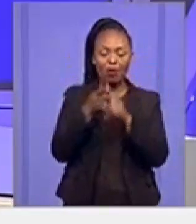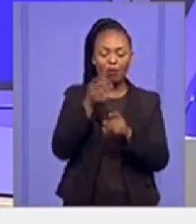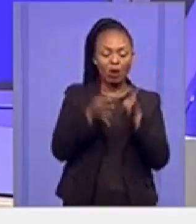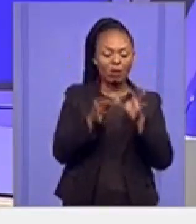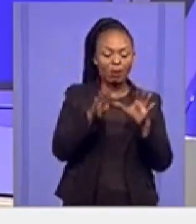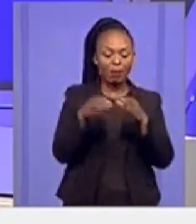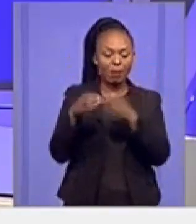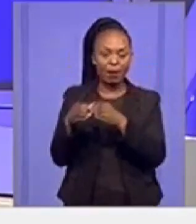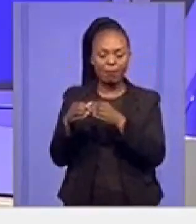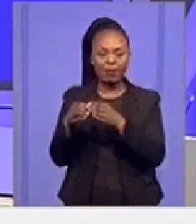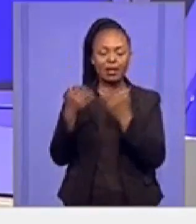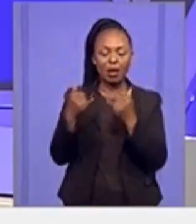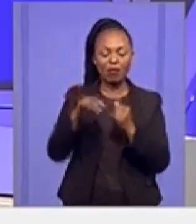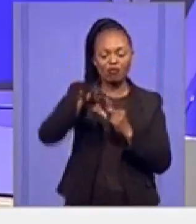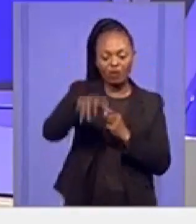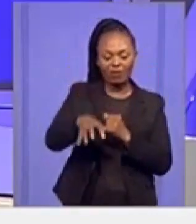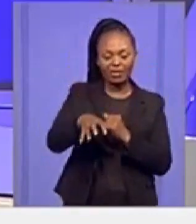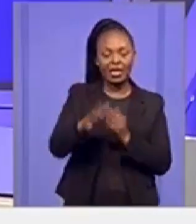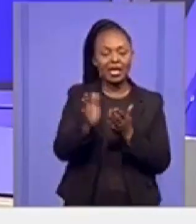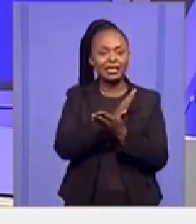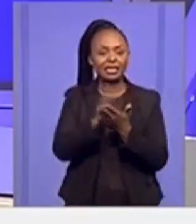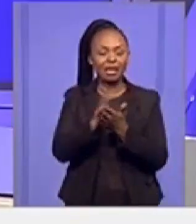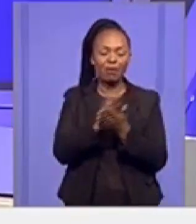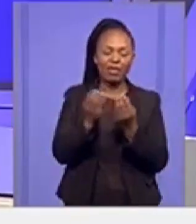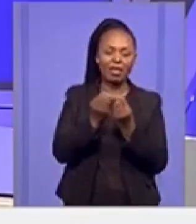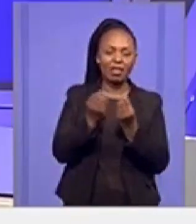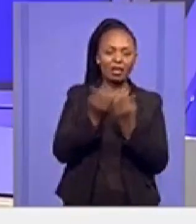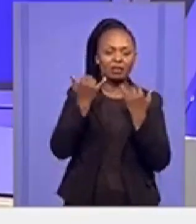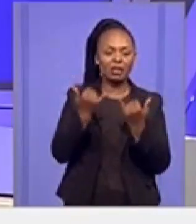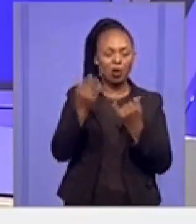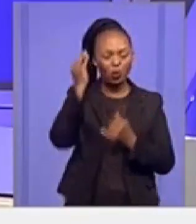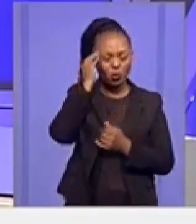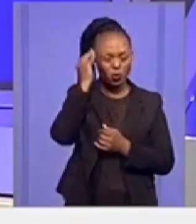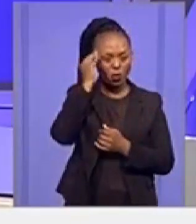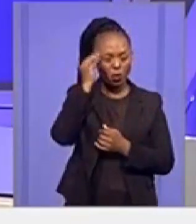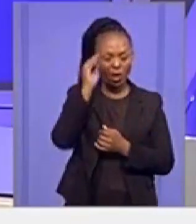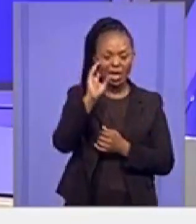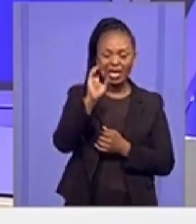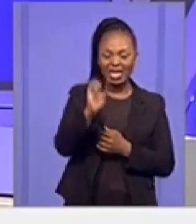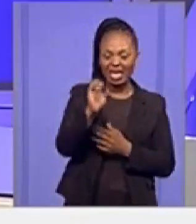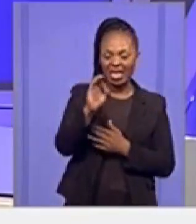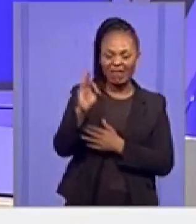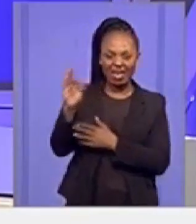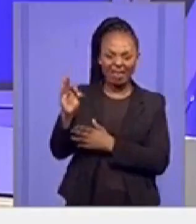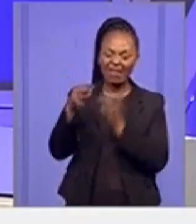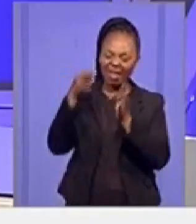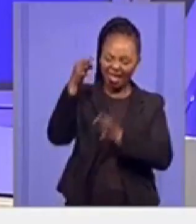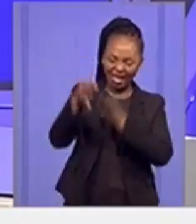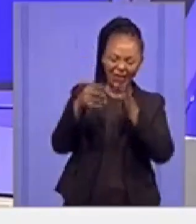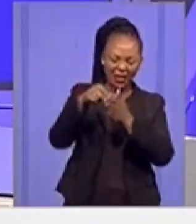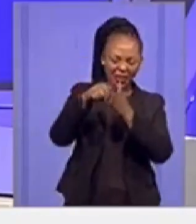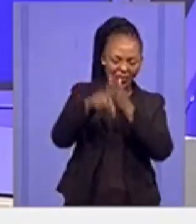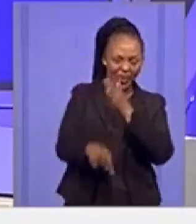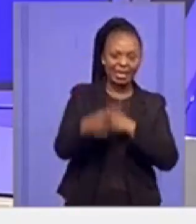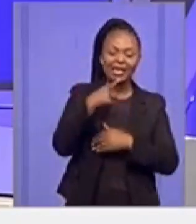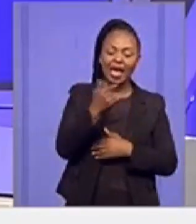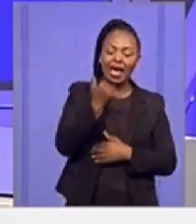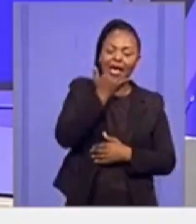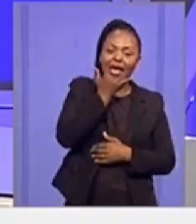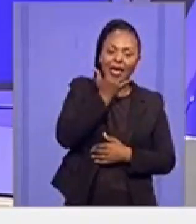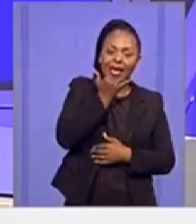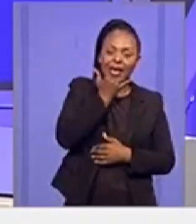gare go province mo haratse di re tsebang gore mogwa wa EFF o hlalositse gore o ne o tlhabela ka mo